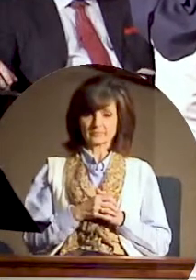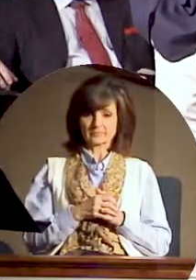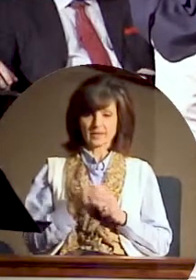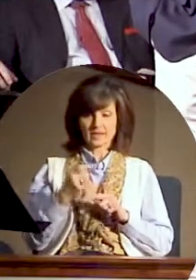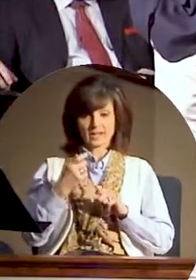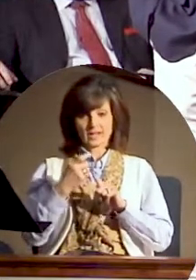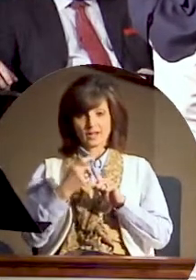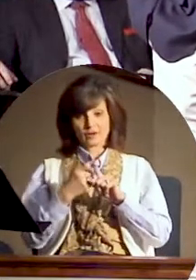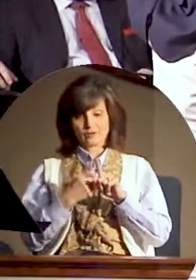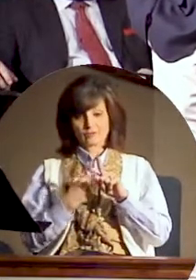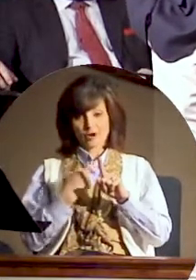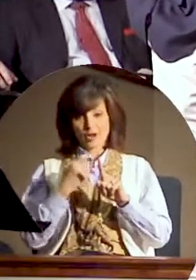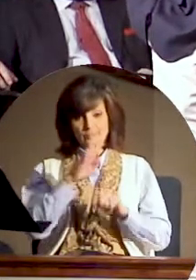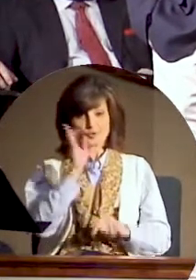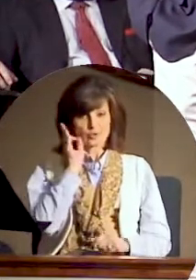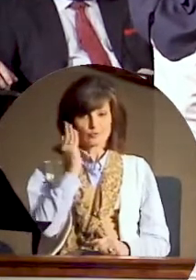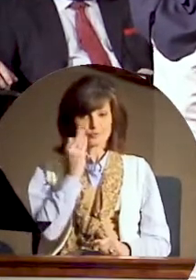not.